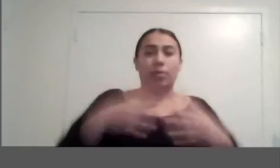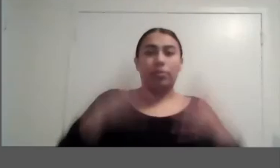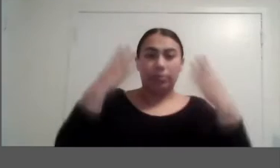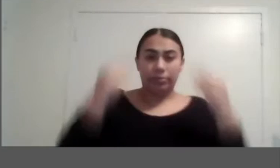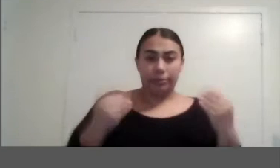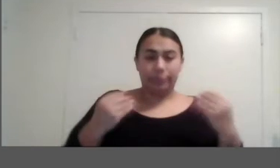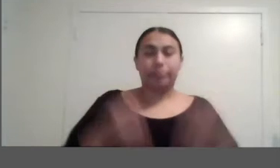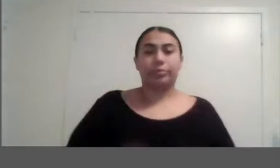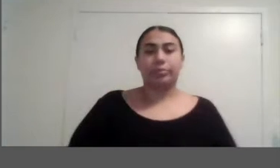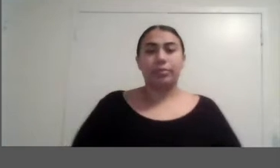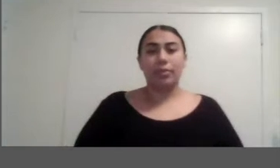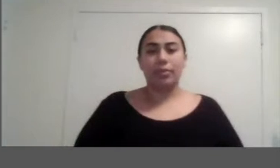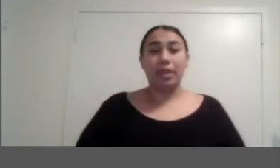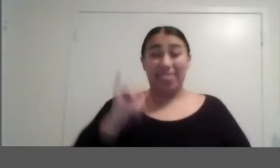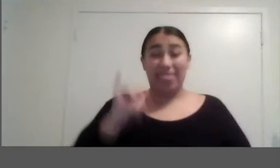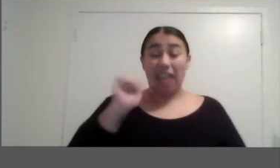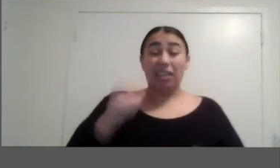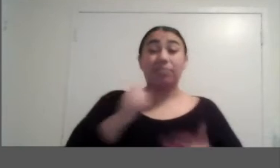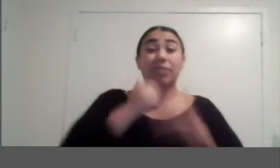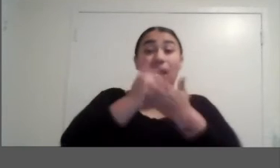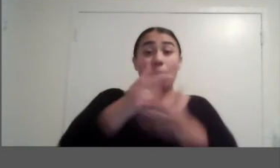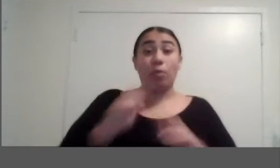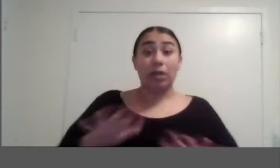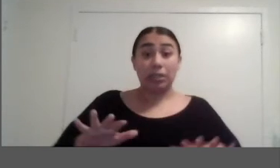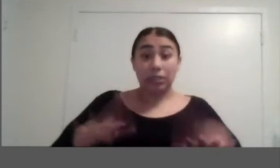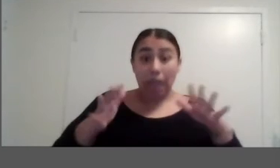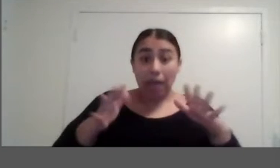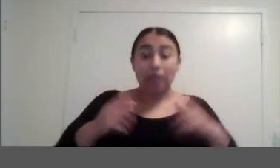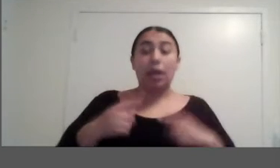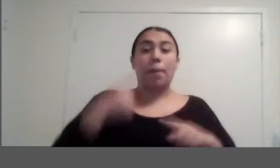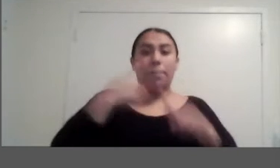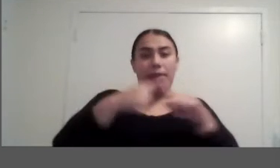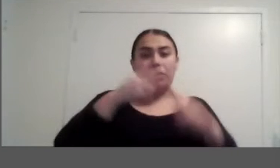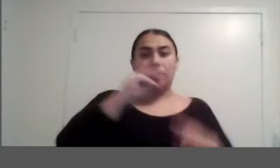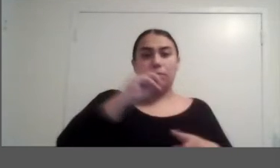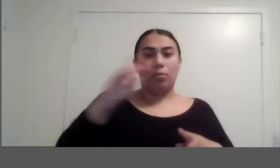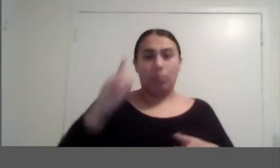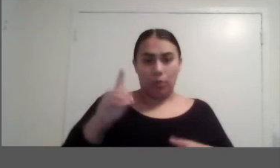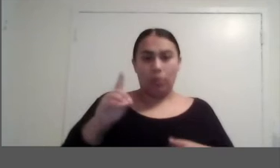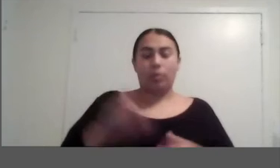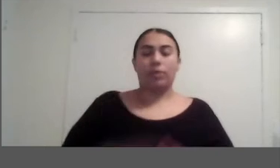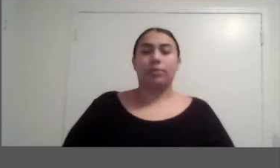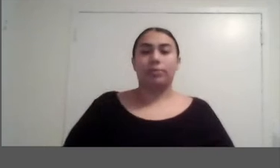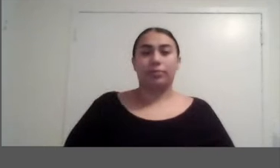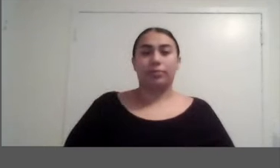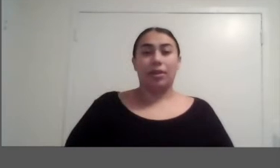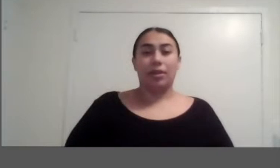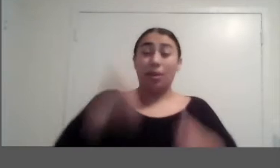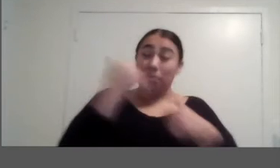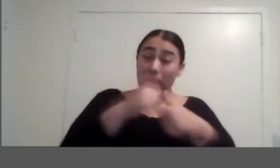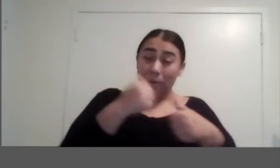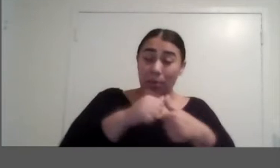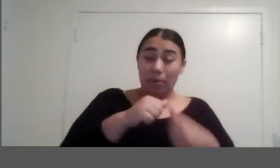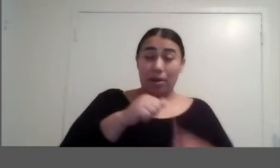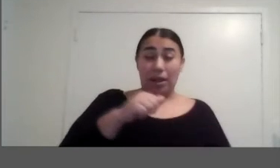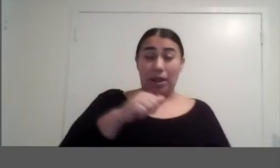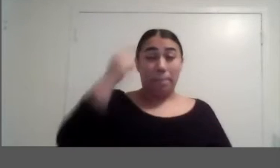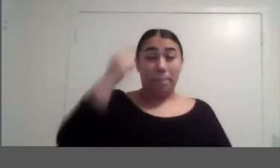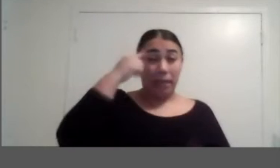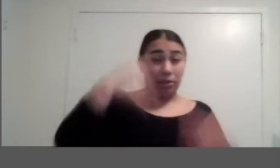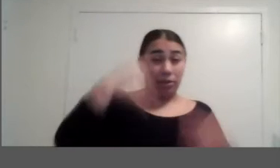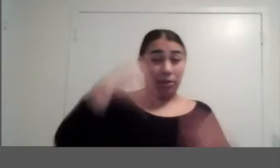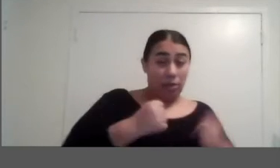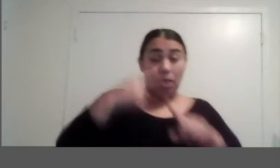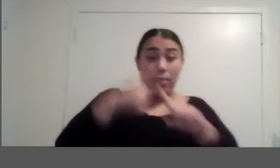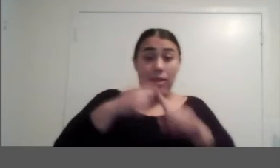cannabis, especially CBD, helps with anxiety and elevating mood. However, cannabis and mental health is a